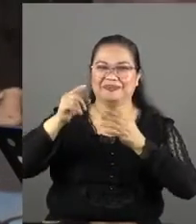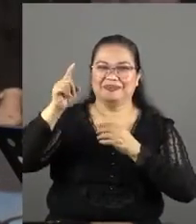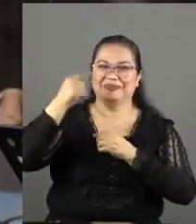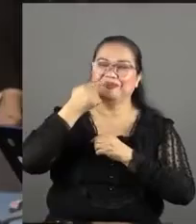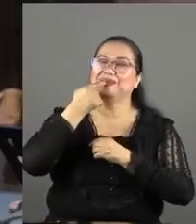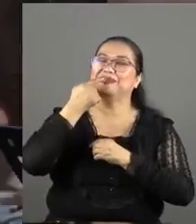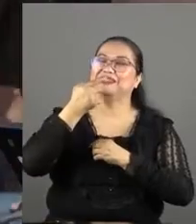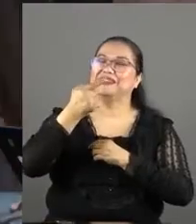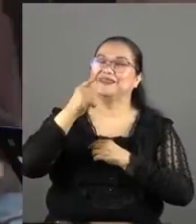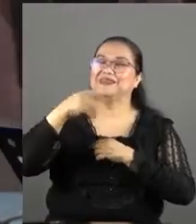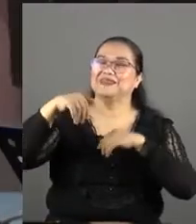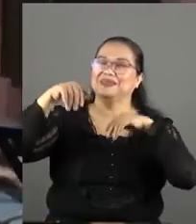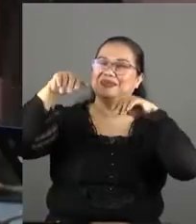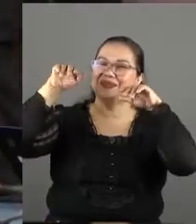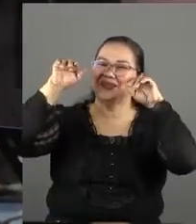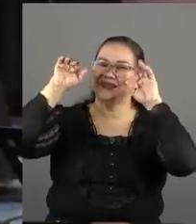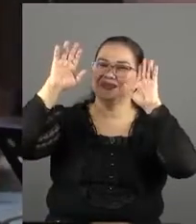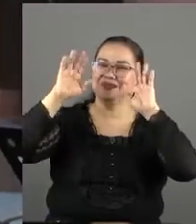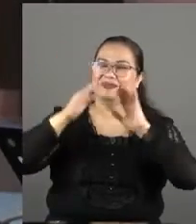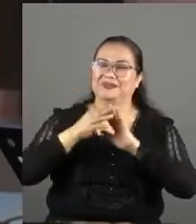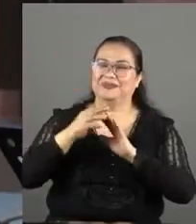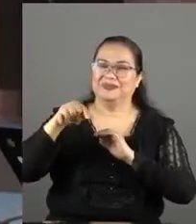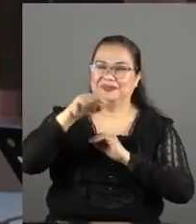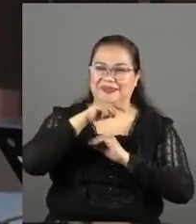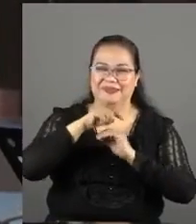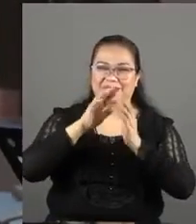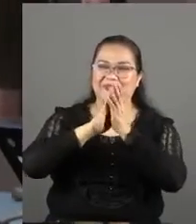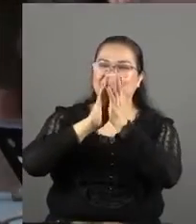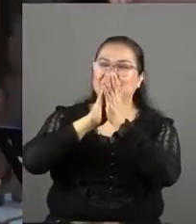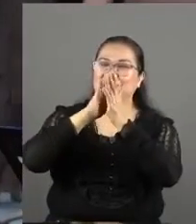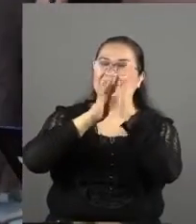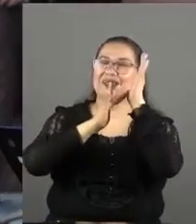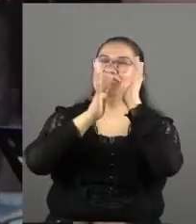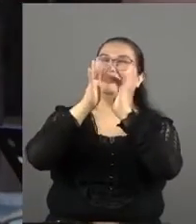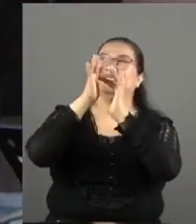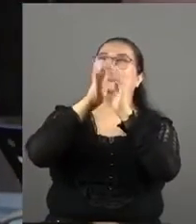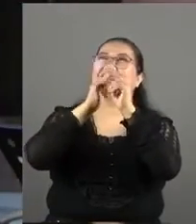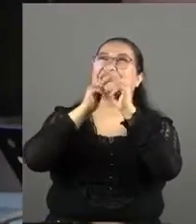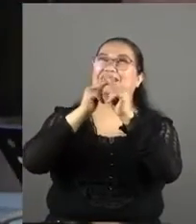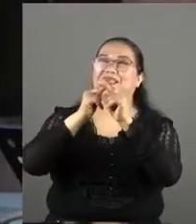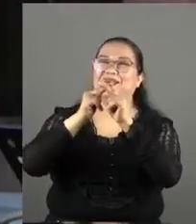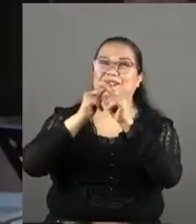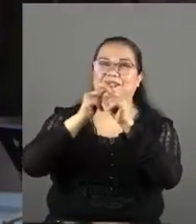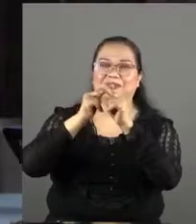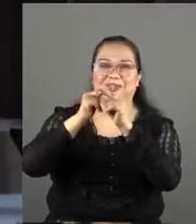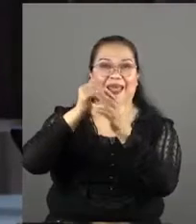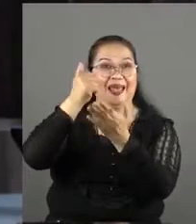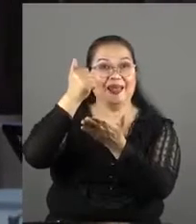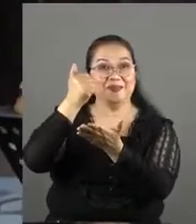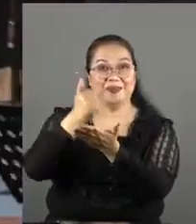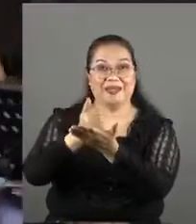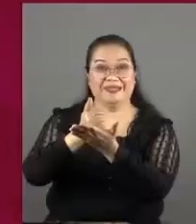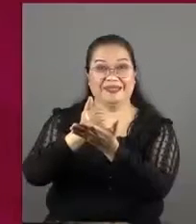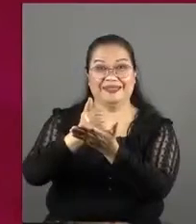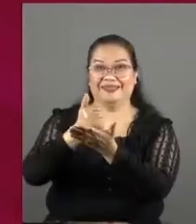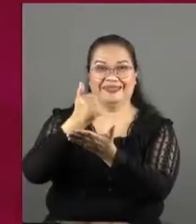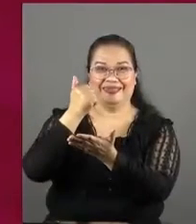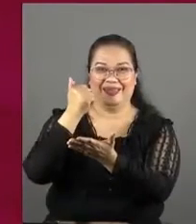telling them to give up. We praise you and thank you in Jesus' name. Amen.